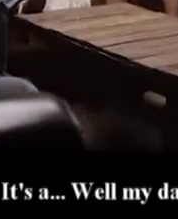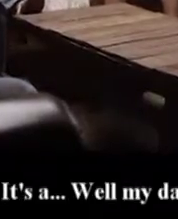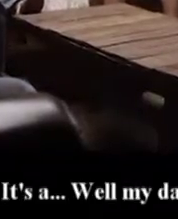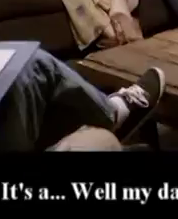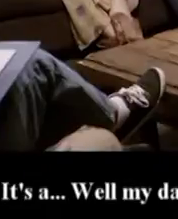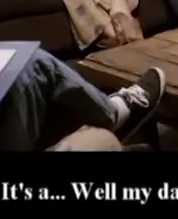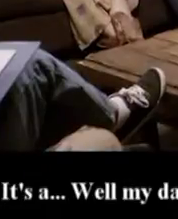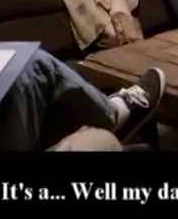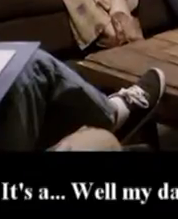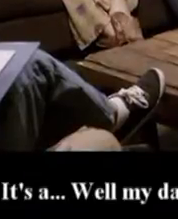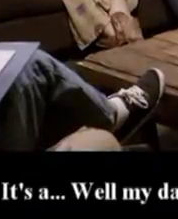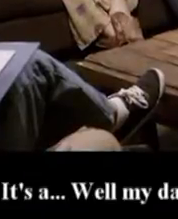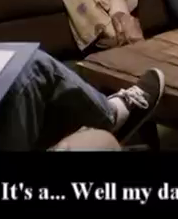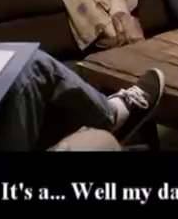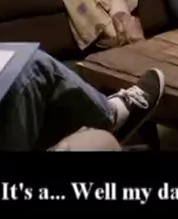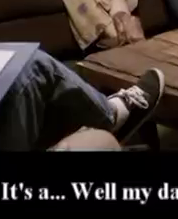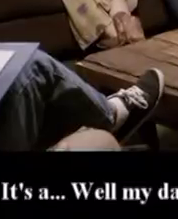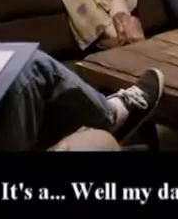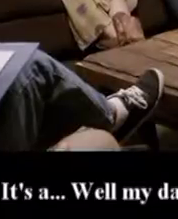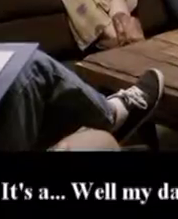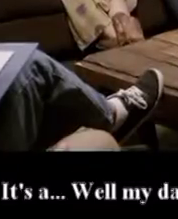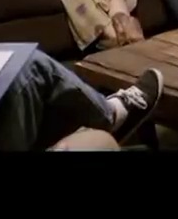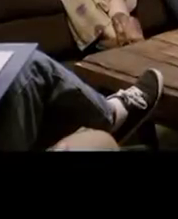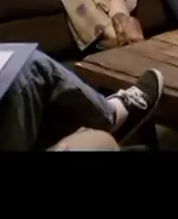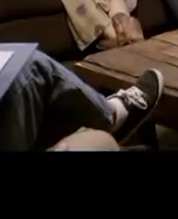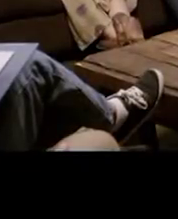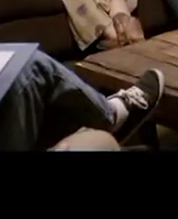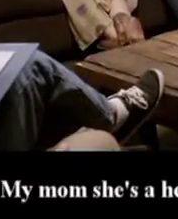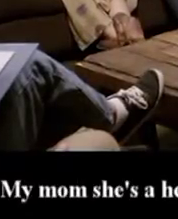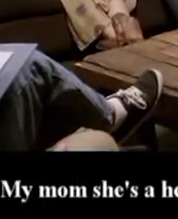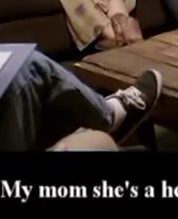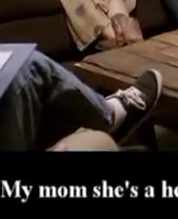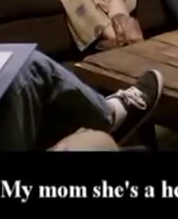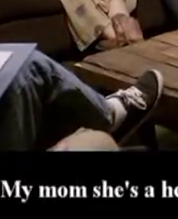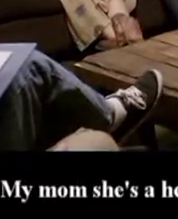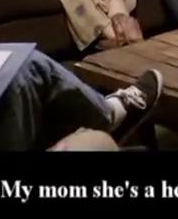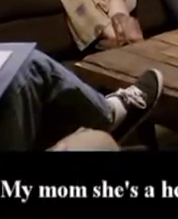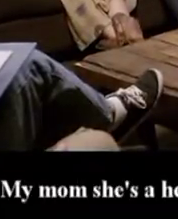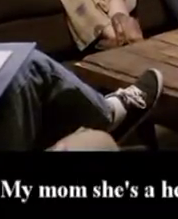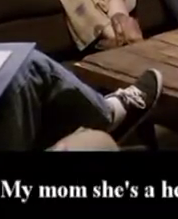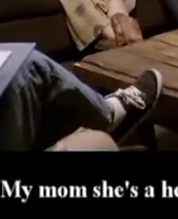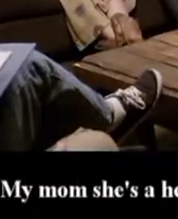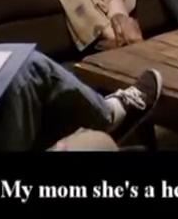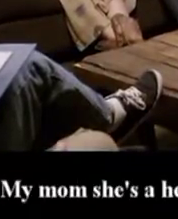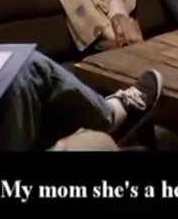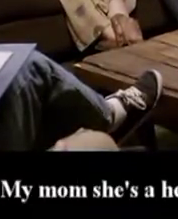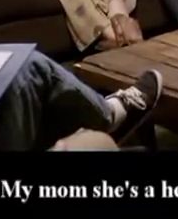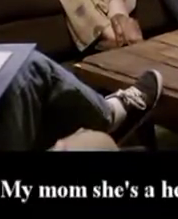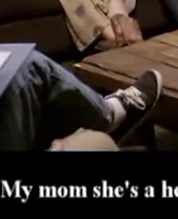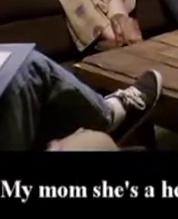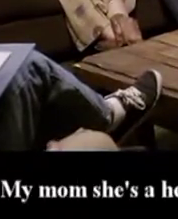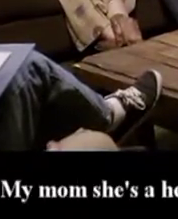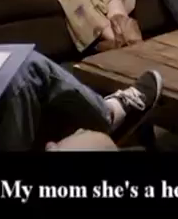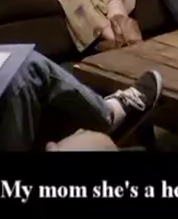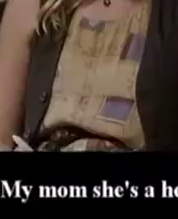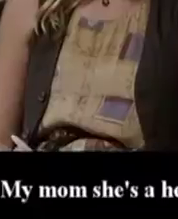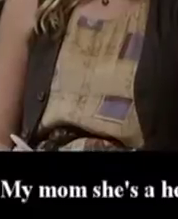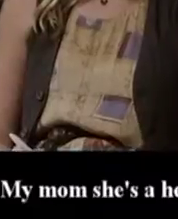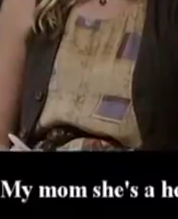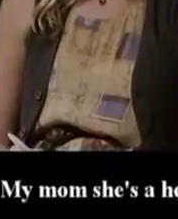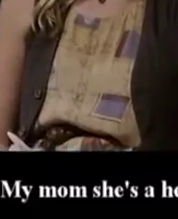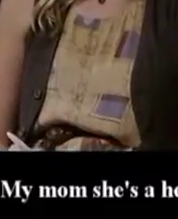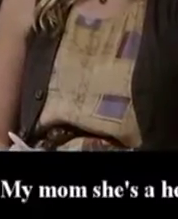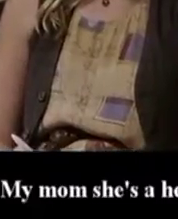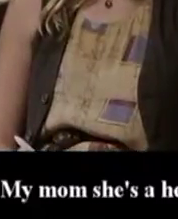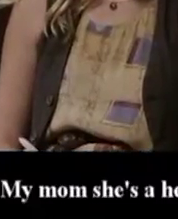It's, well, my dad's in jail. And, uh, my mom, she, uh, she's a, she's a heroin addict.